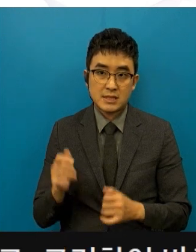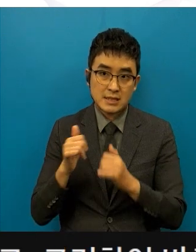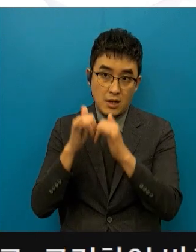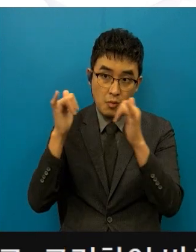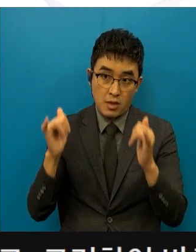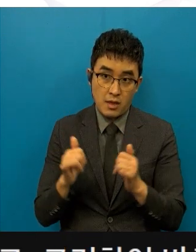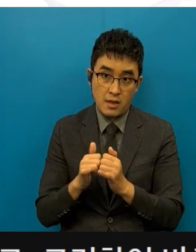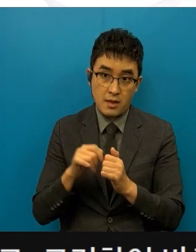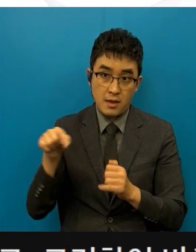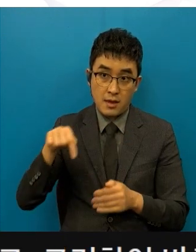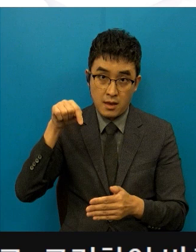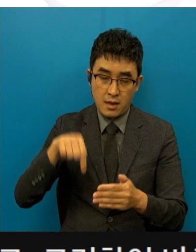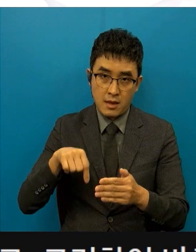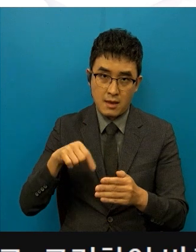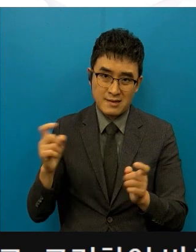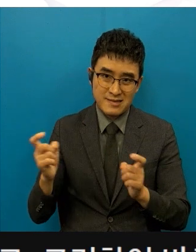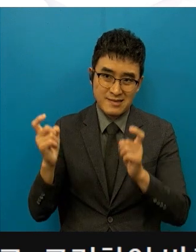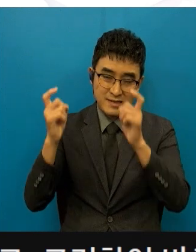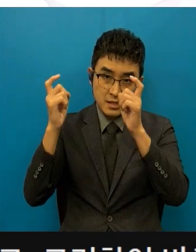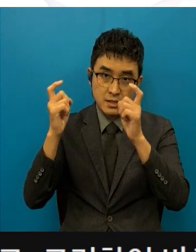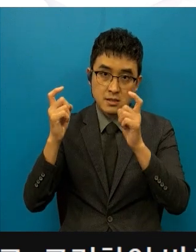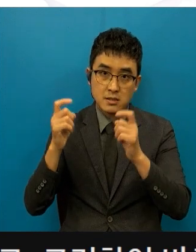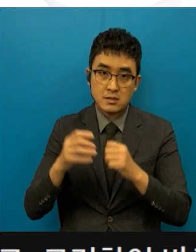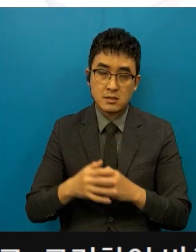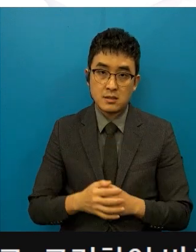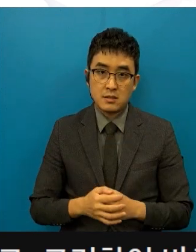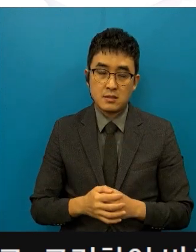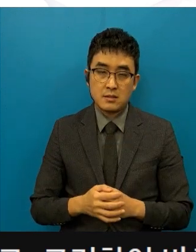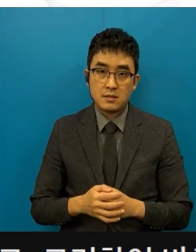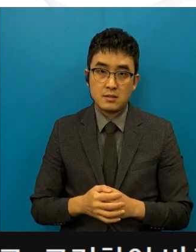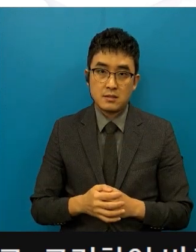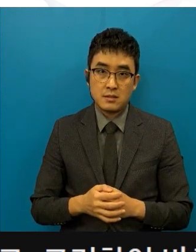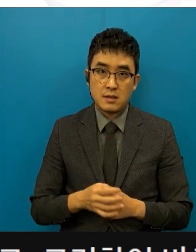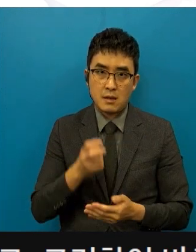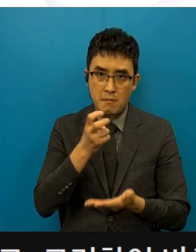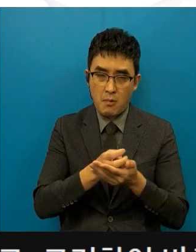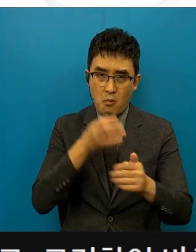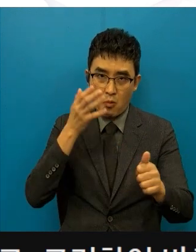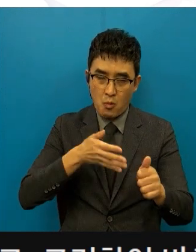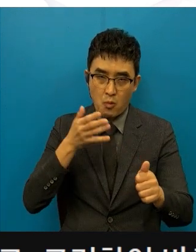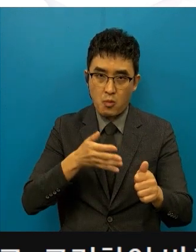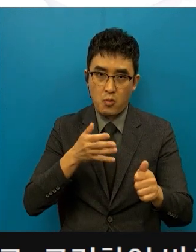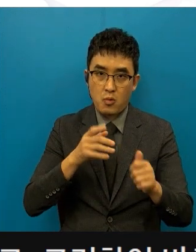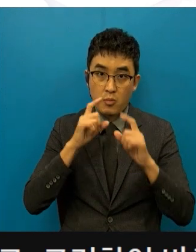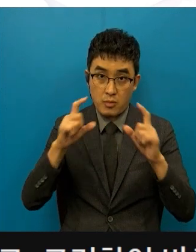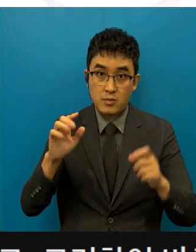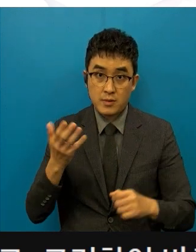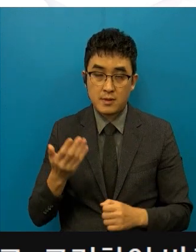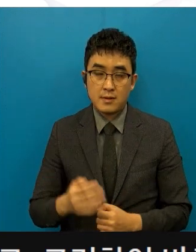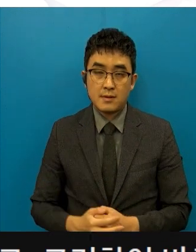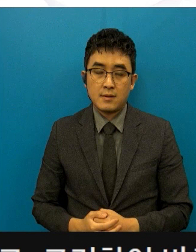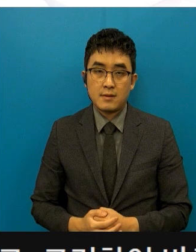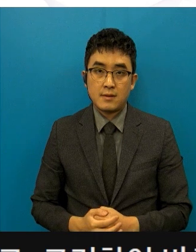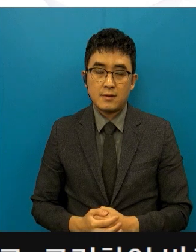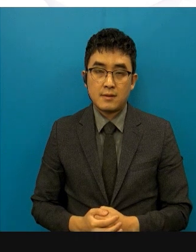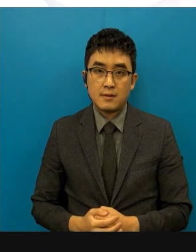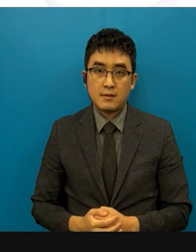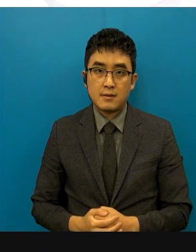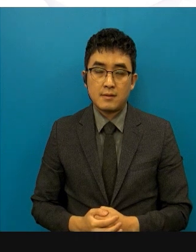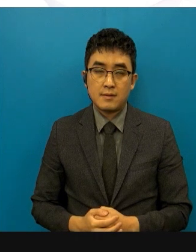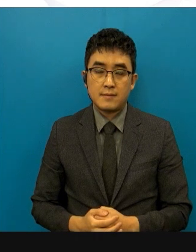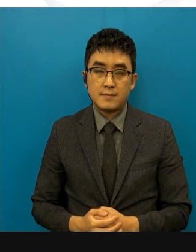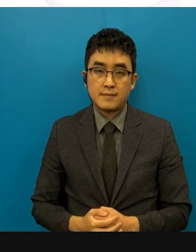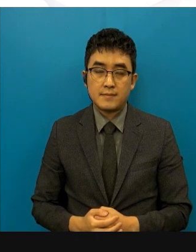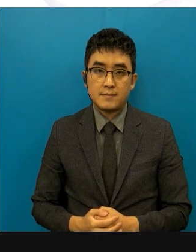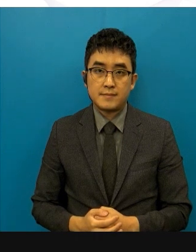Table 1.1, it shows the general old person's opinion on right of knowing their